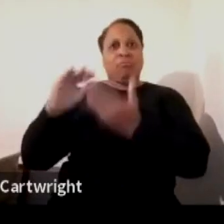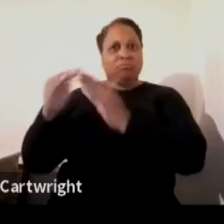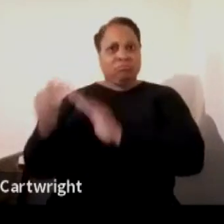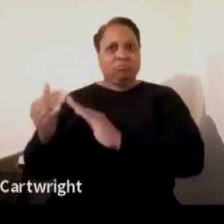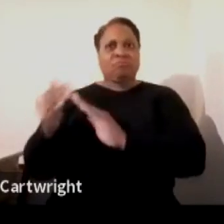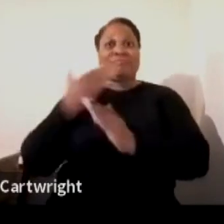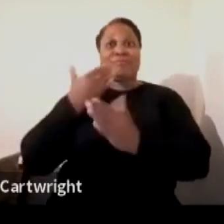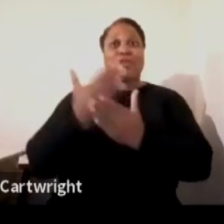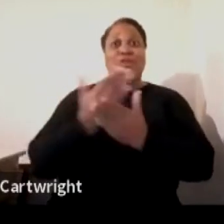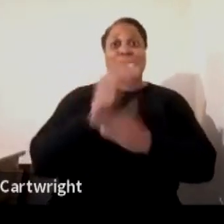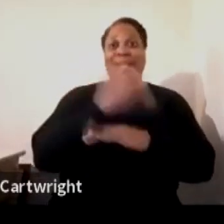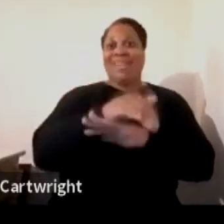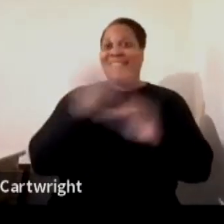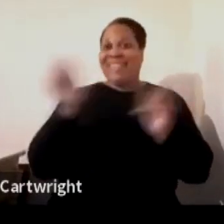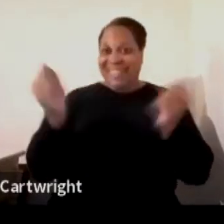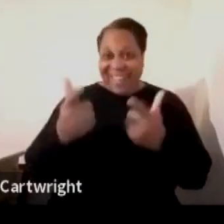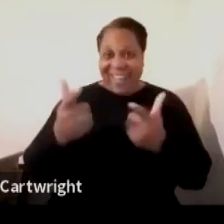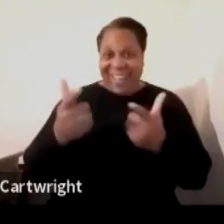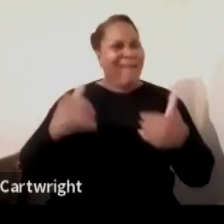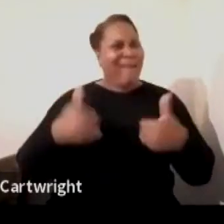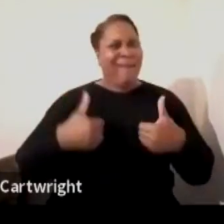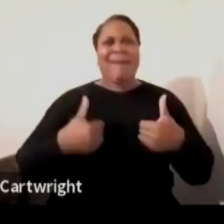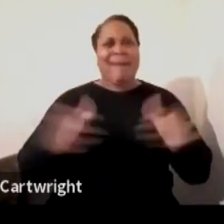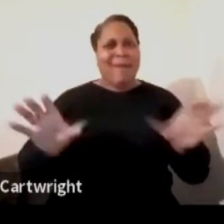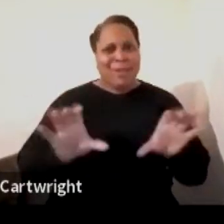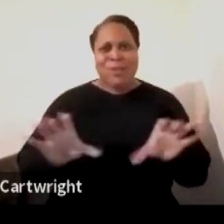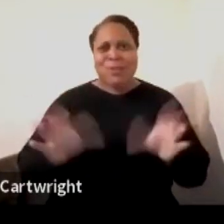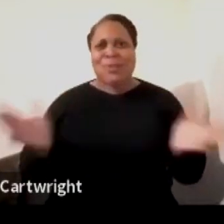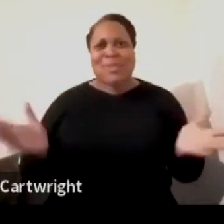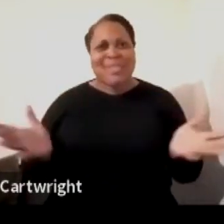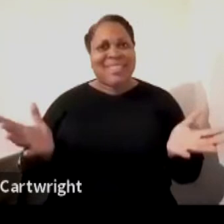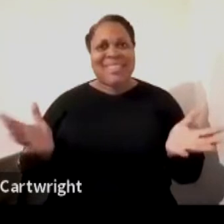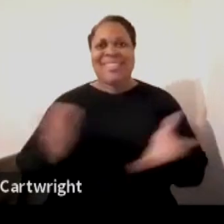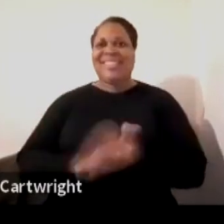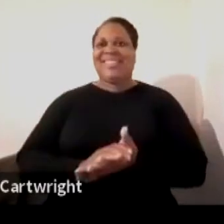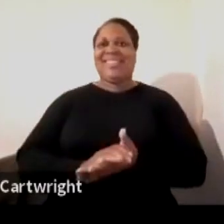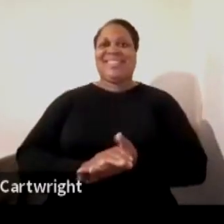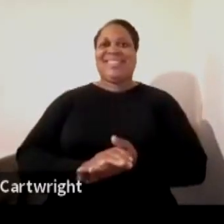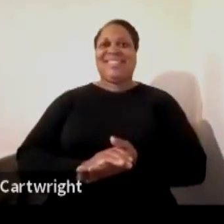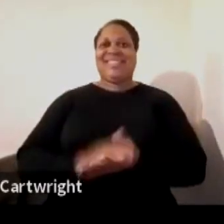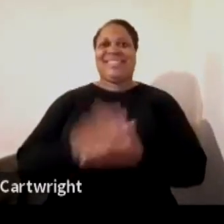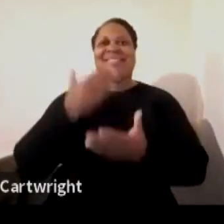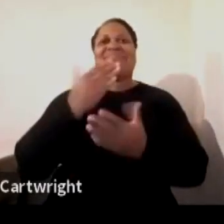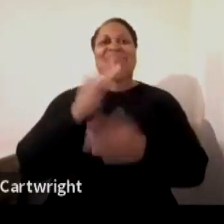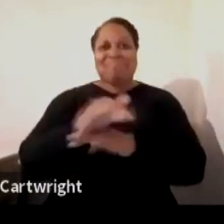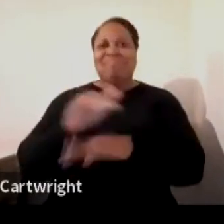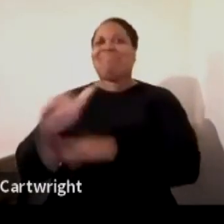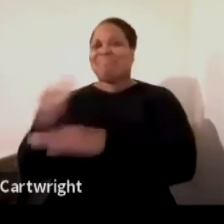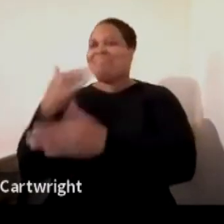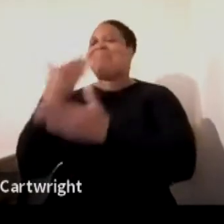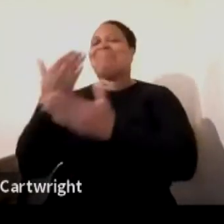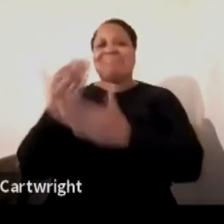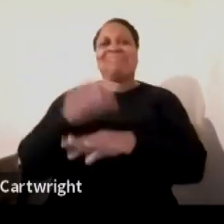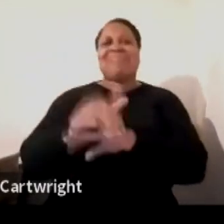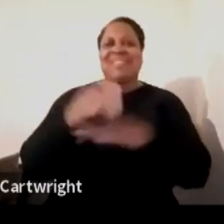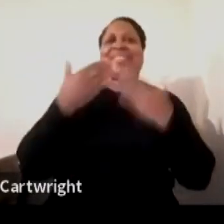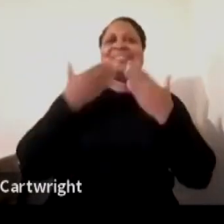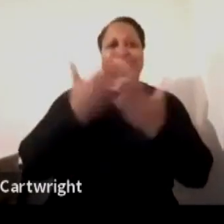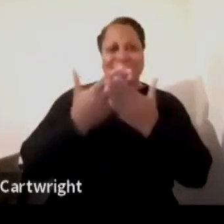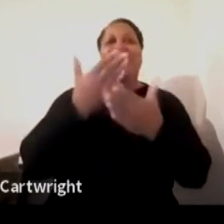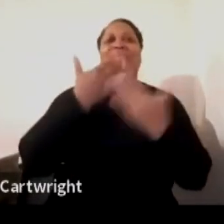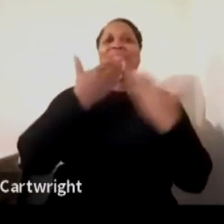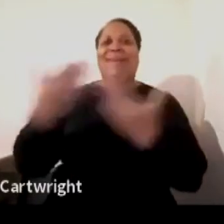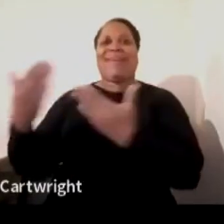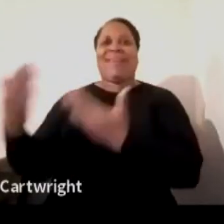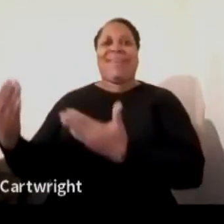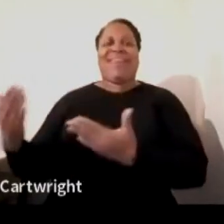evening, everybody. How are you all doing? Good evening. Good evening. Good, thank you. So let's